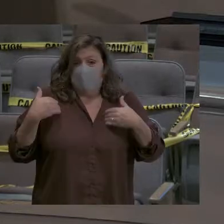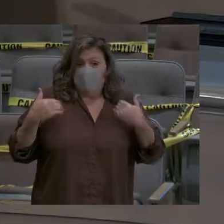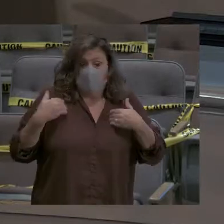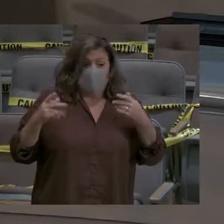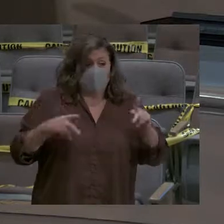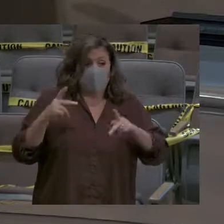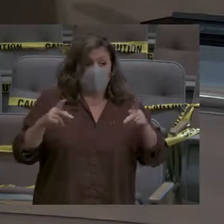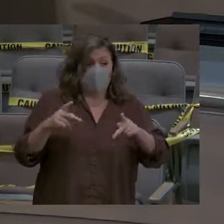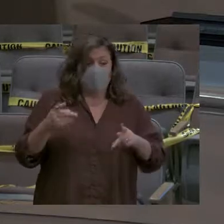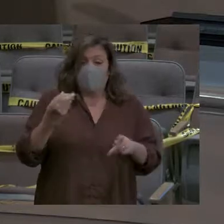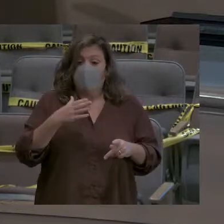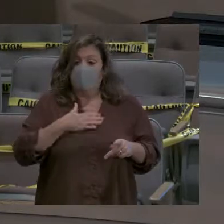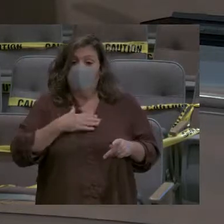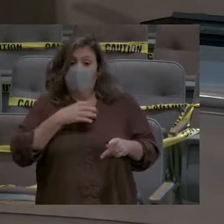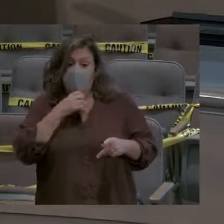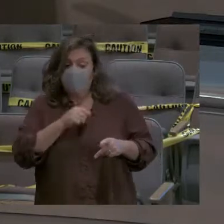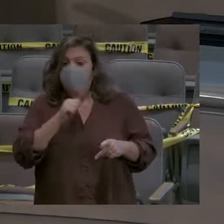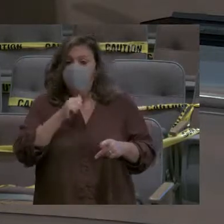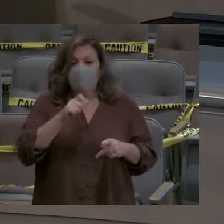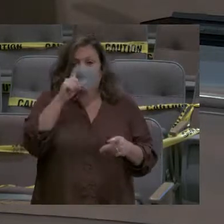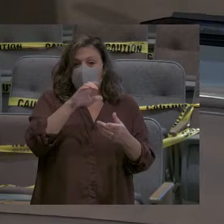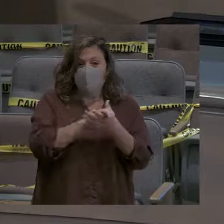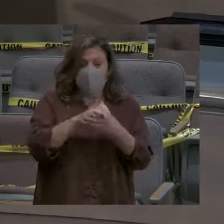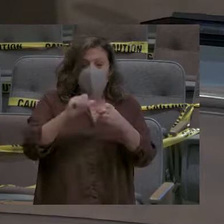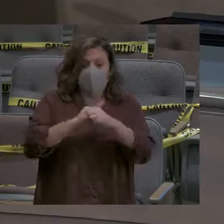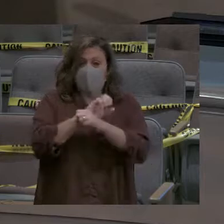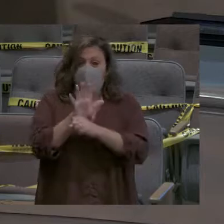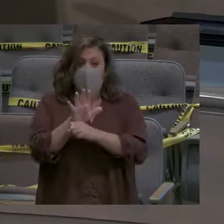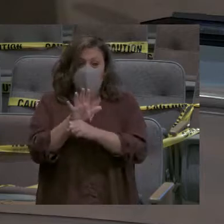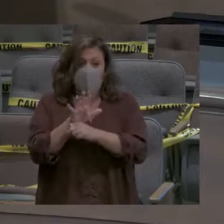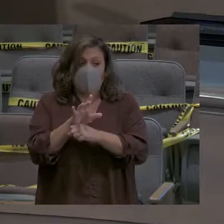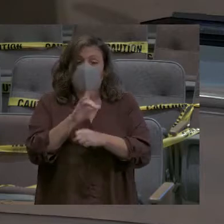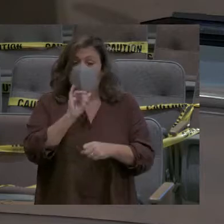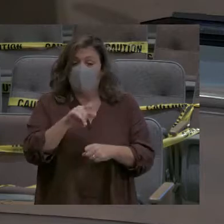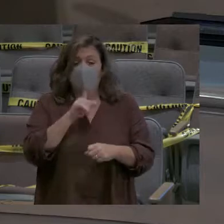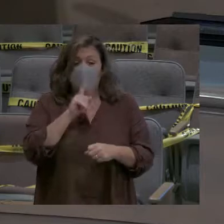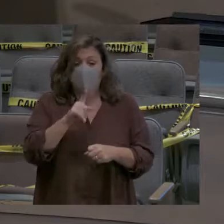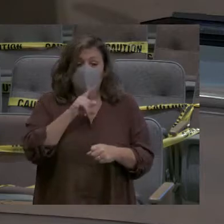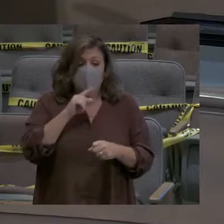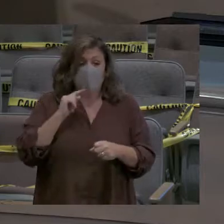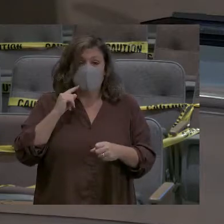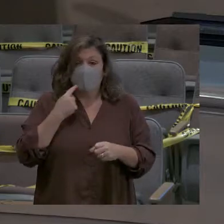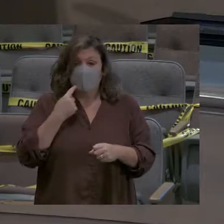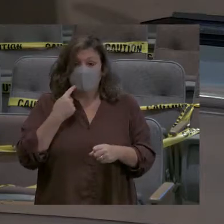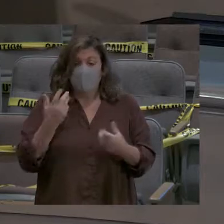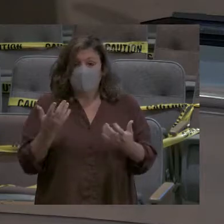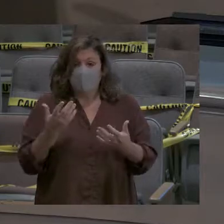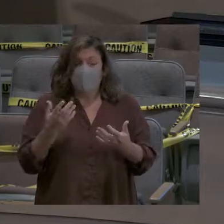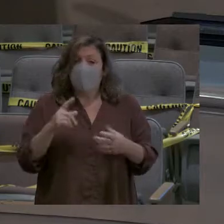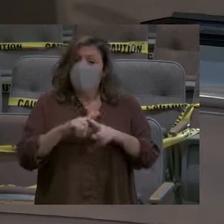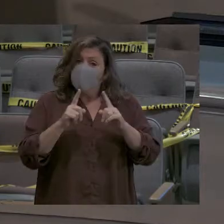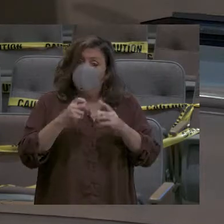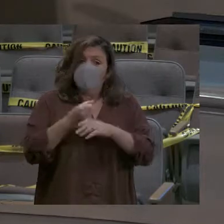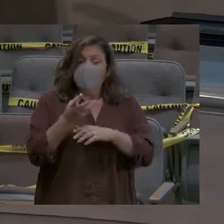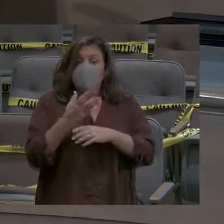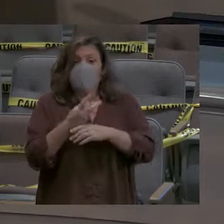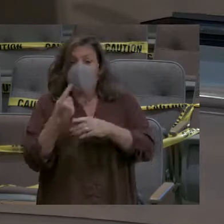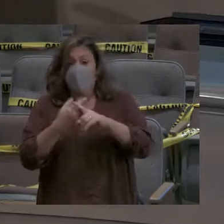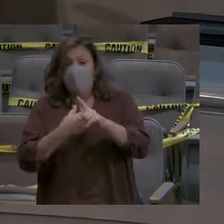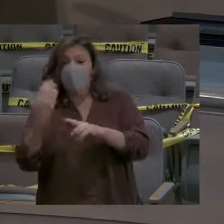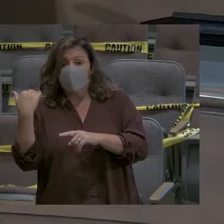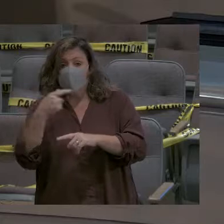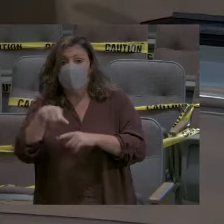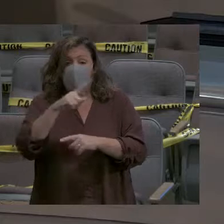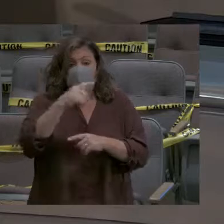or folks my age don't believe that this coronavirus is a deadly disease. And several months ago, if you were aware,